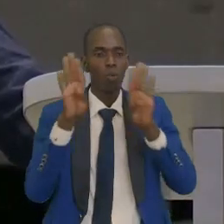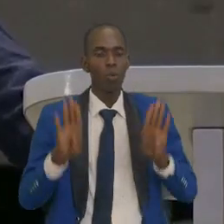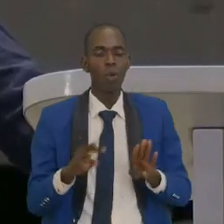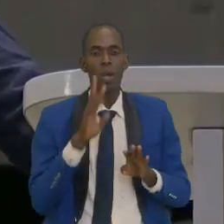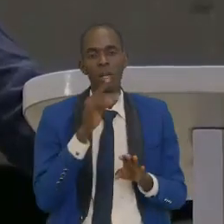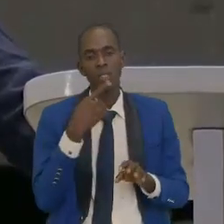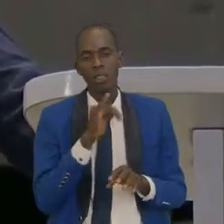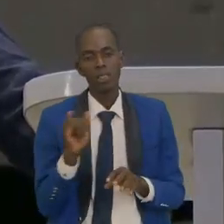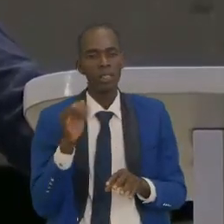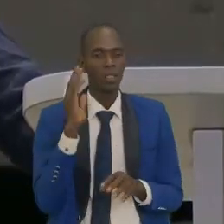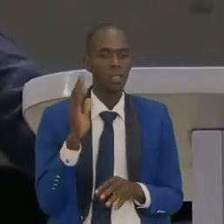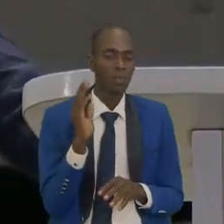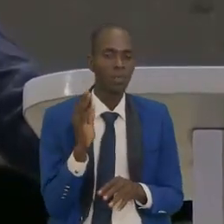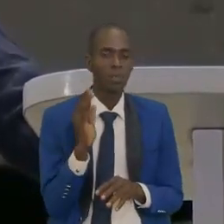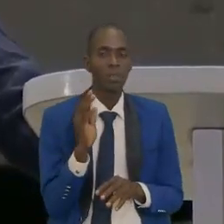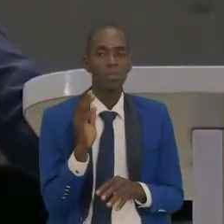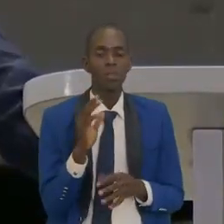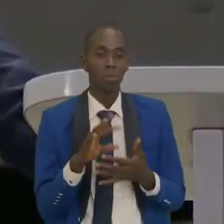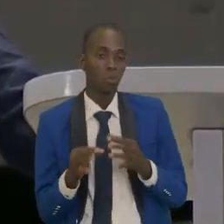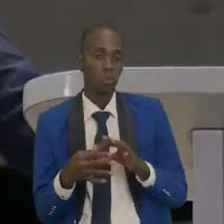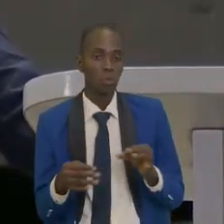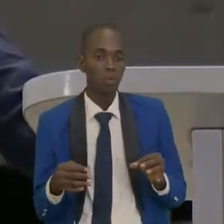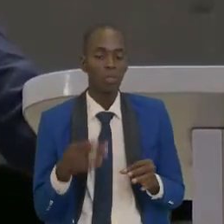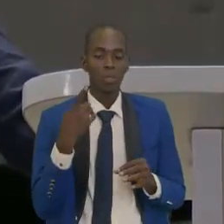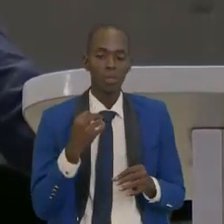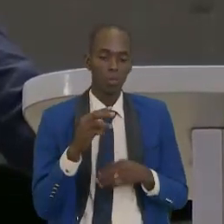the walls have a strong Foundation